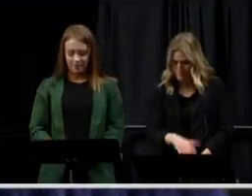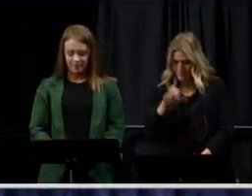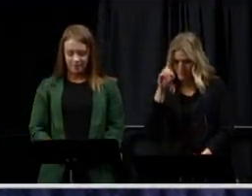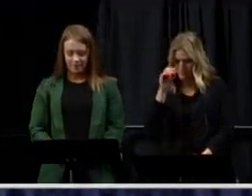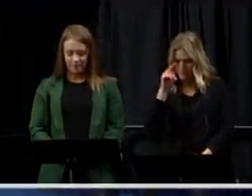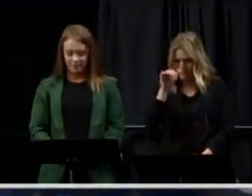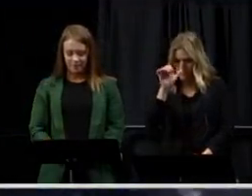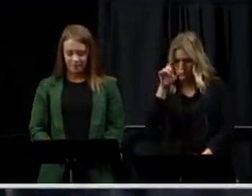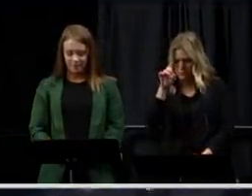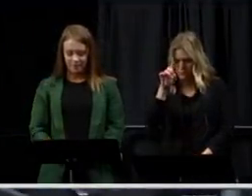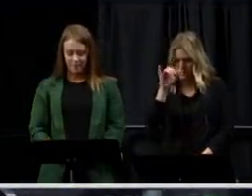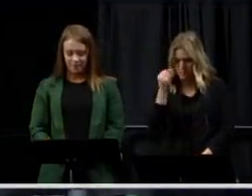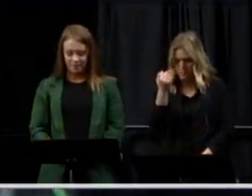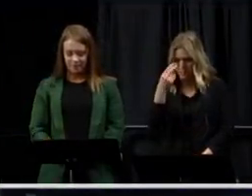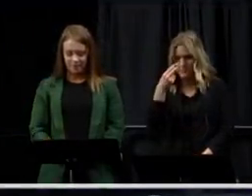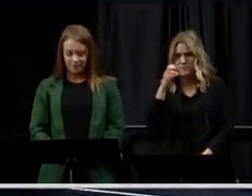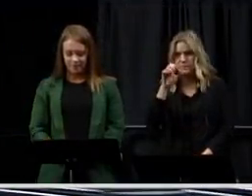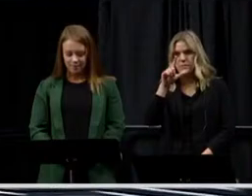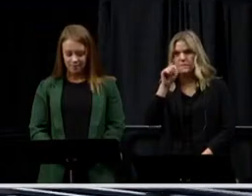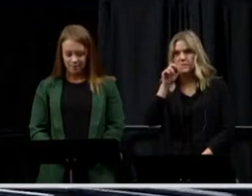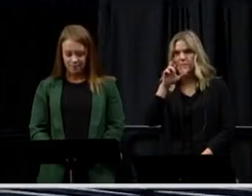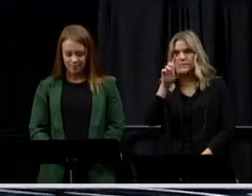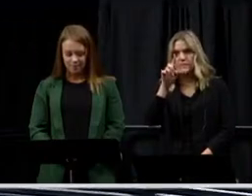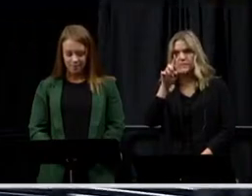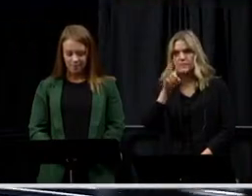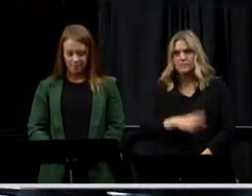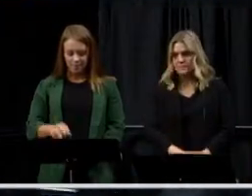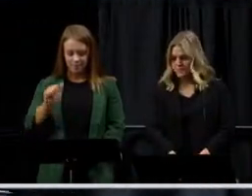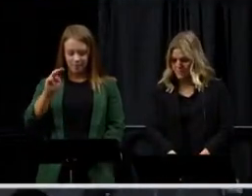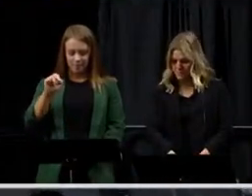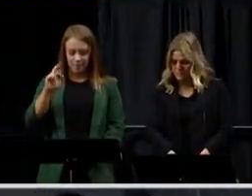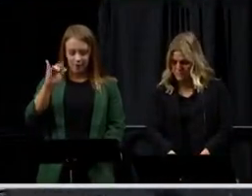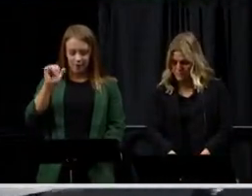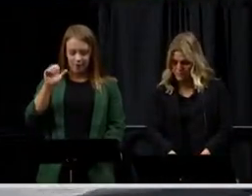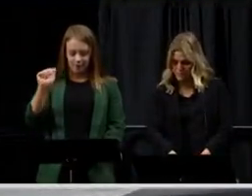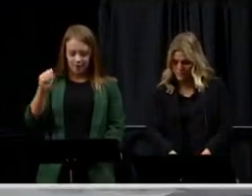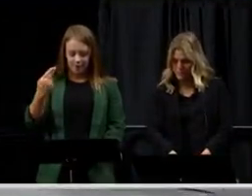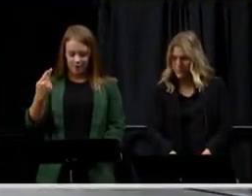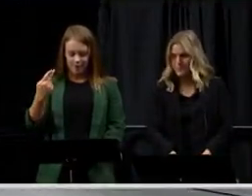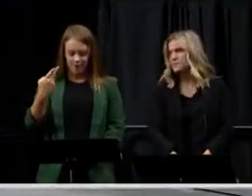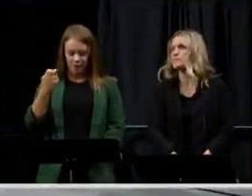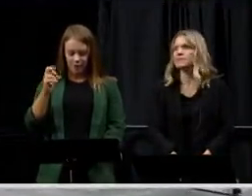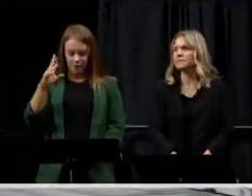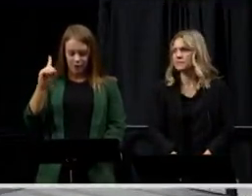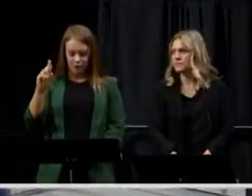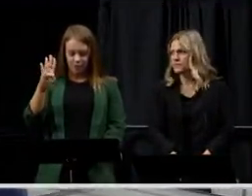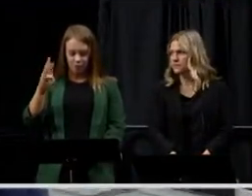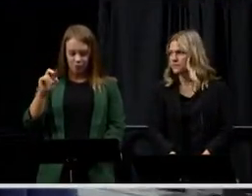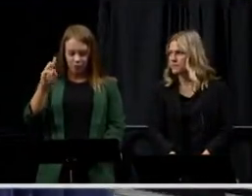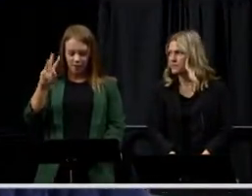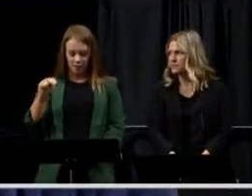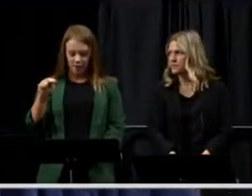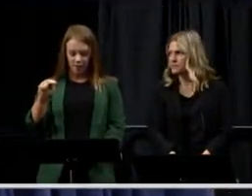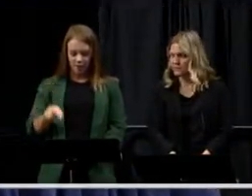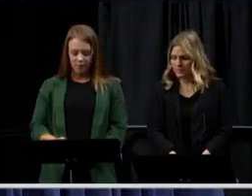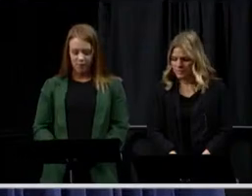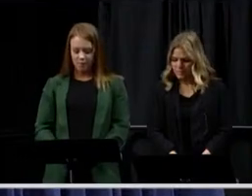Donald Jeffrey Hellard. Amaria Amber Kalila Hurd Brown.